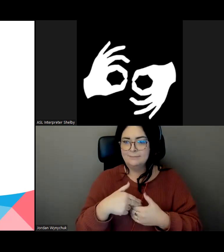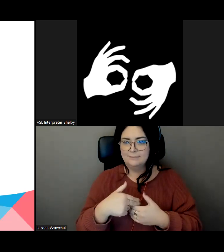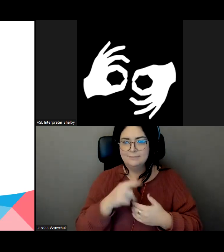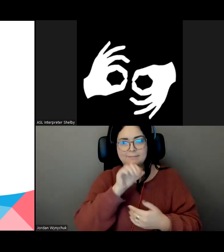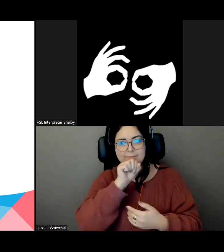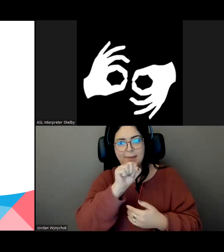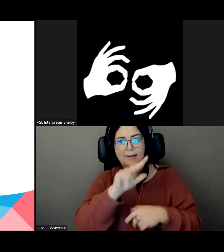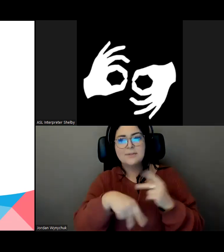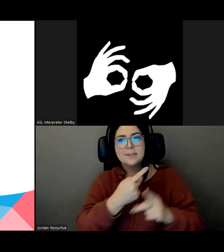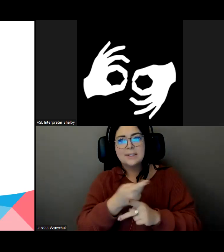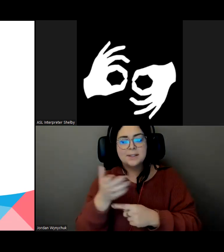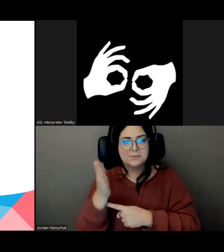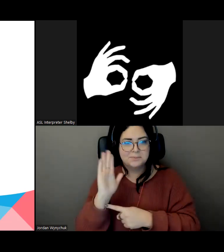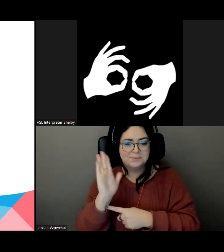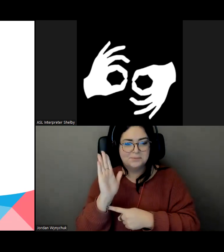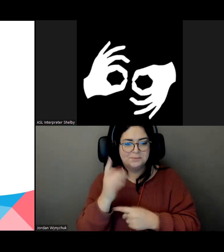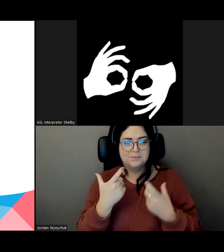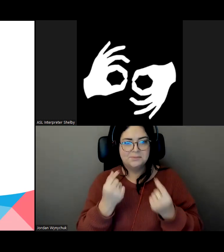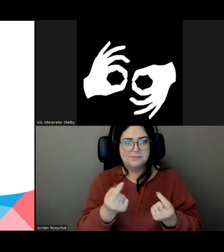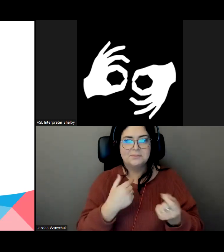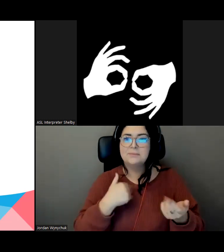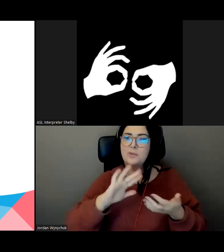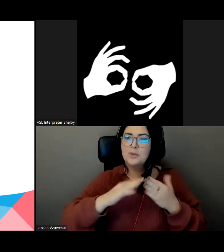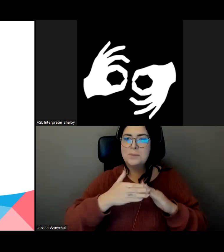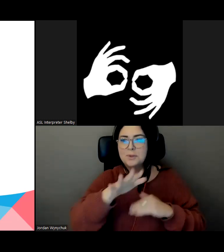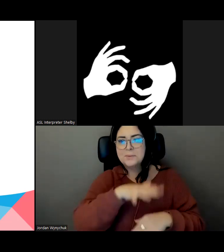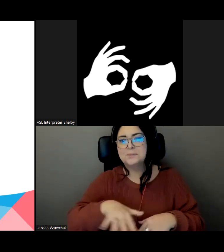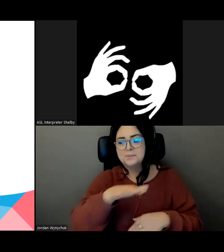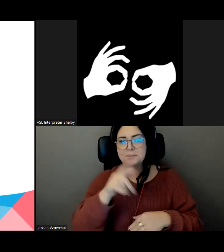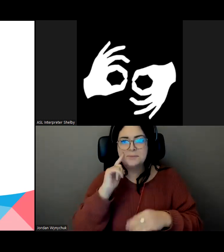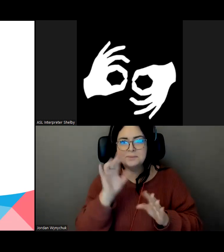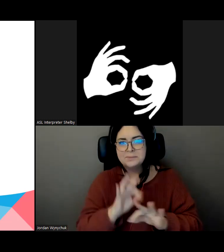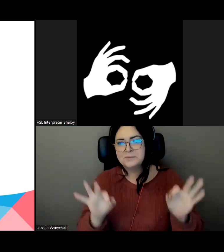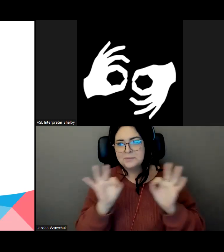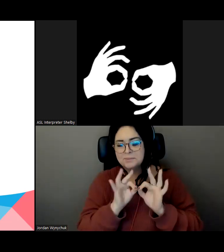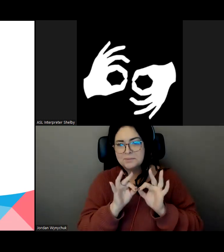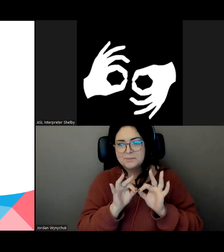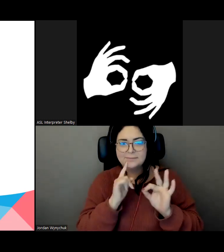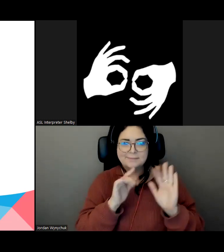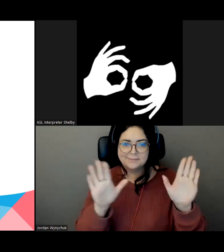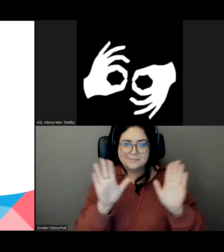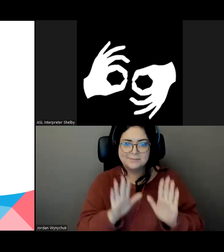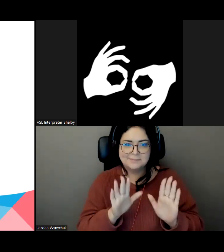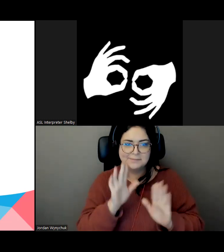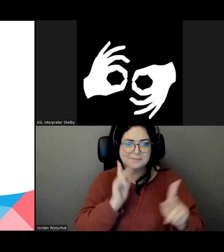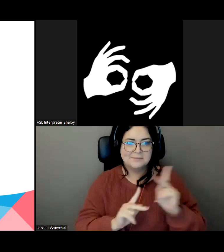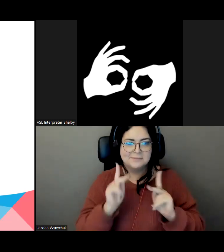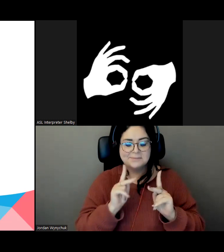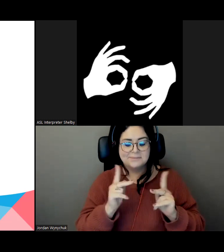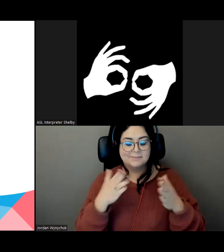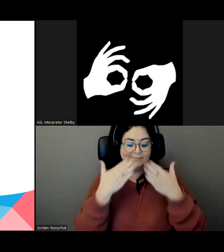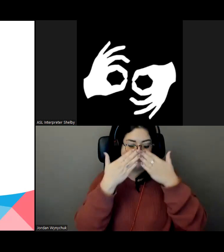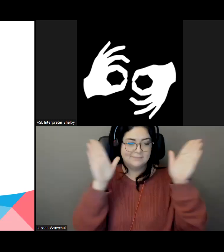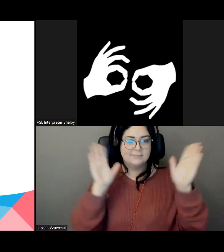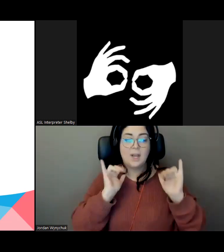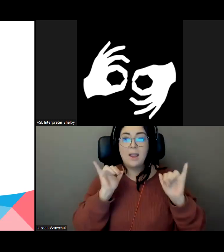these presentations in community settings. I think it's really wonderful that folks are so open to